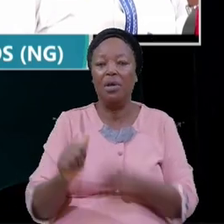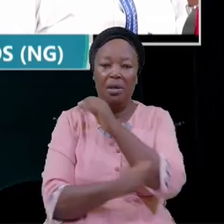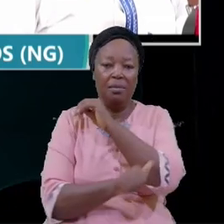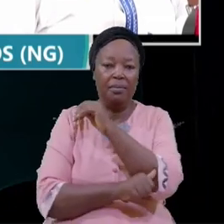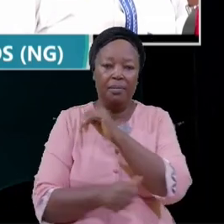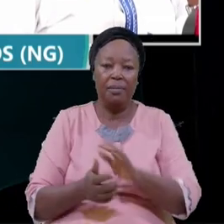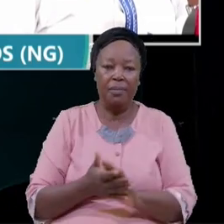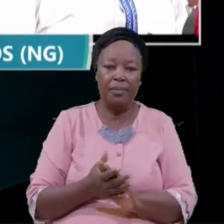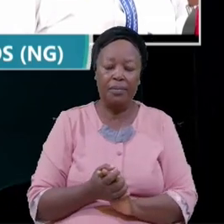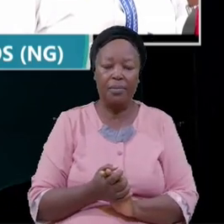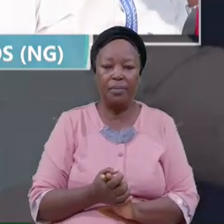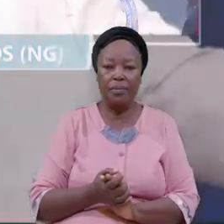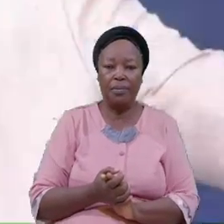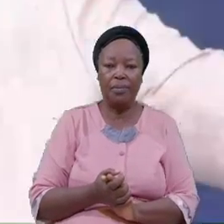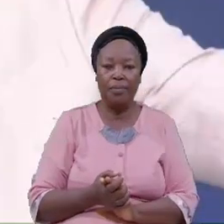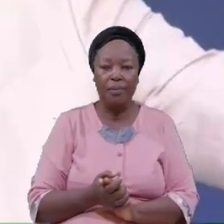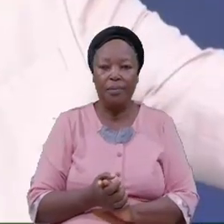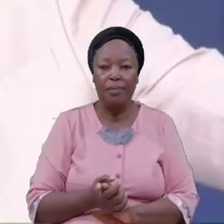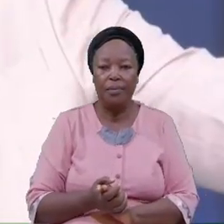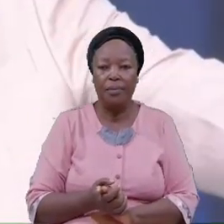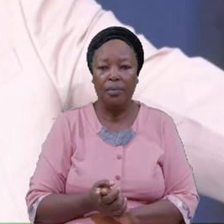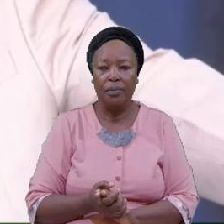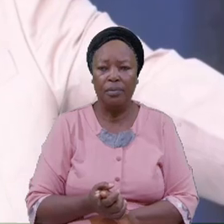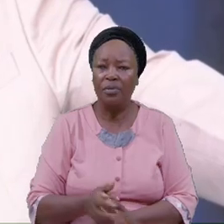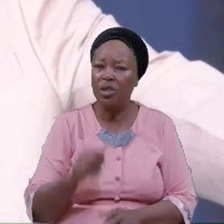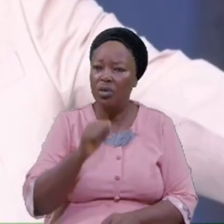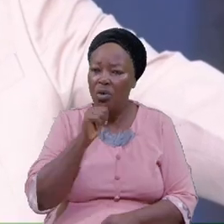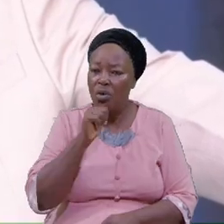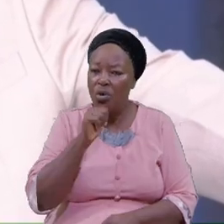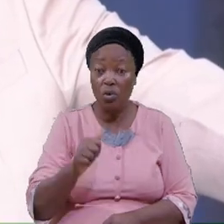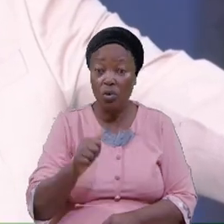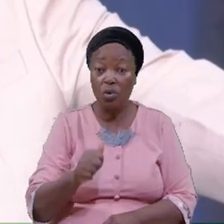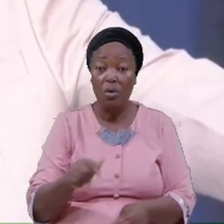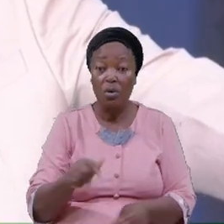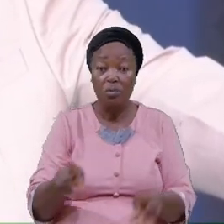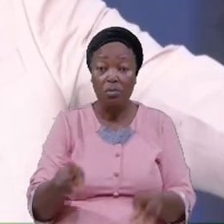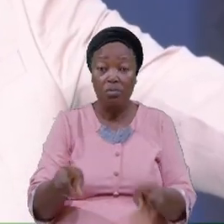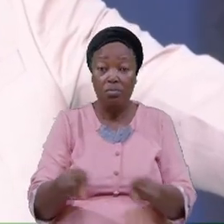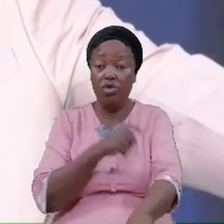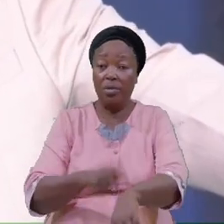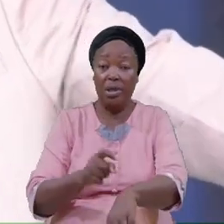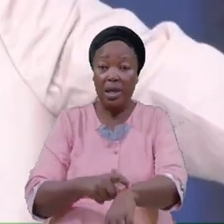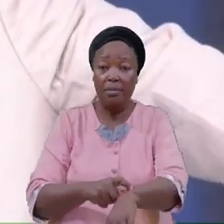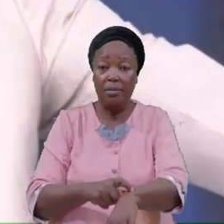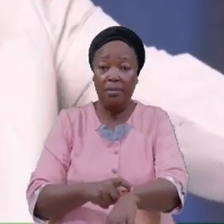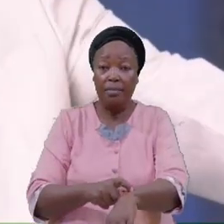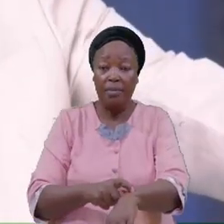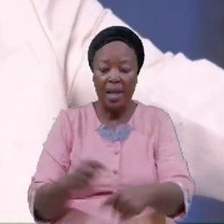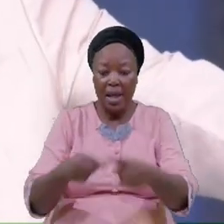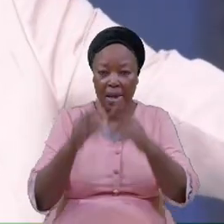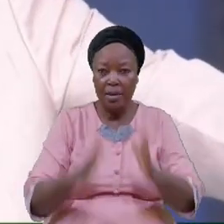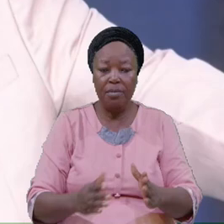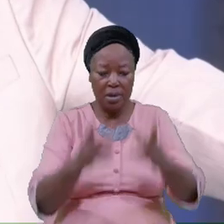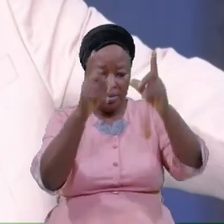d'abord, oncle, prends la meilleure partie. Non, not il long est parti after. Seul, et pas longtemps après. Army enemies came and